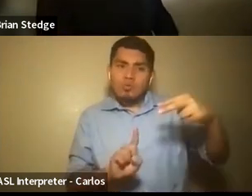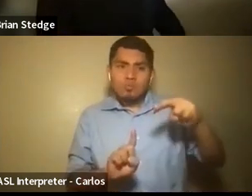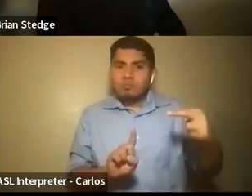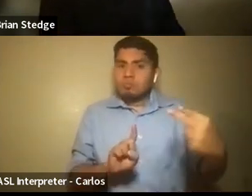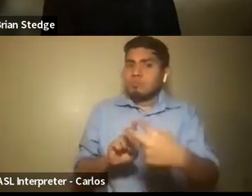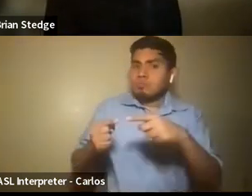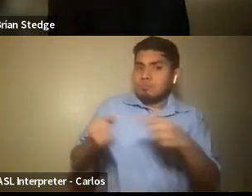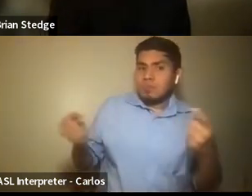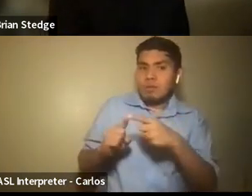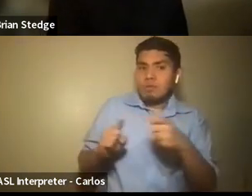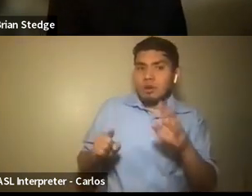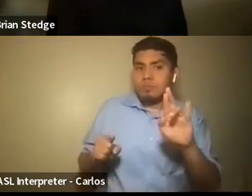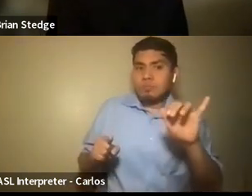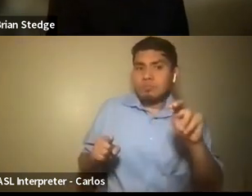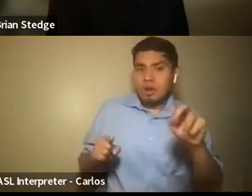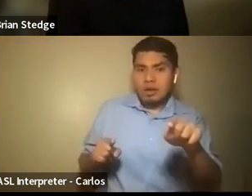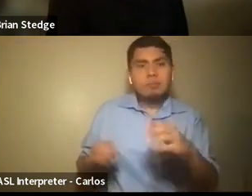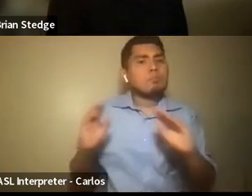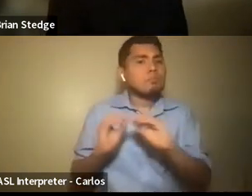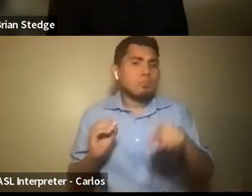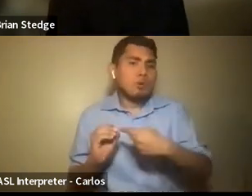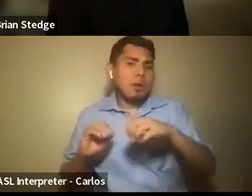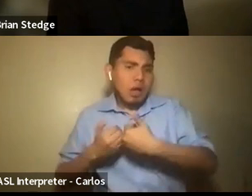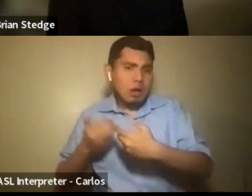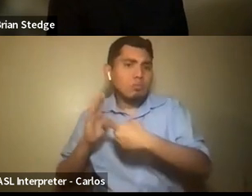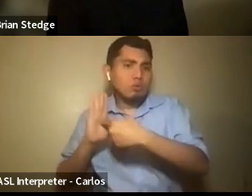Well, it's more just how it's presented. I mean,